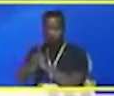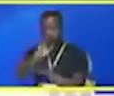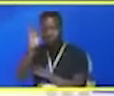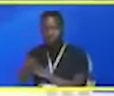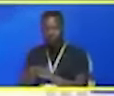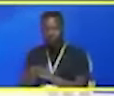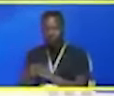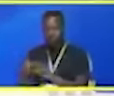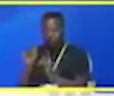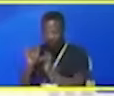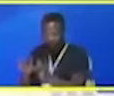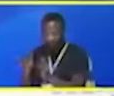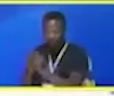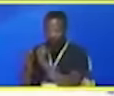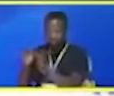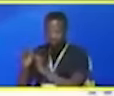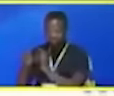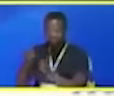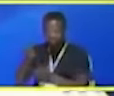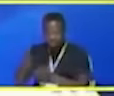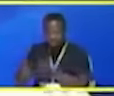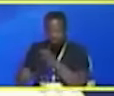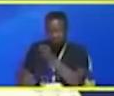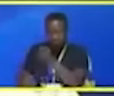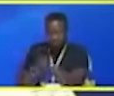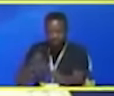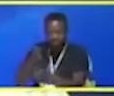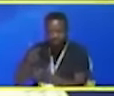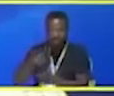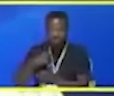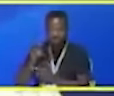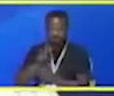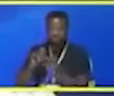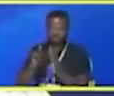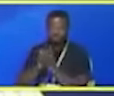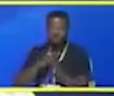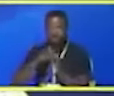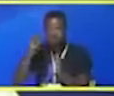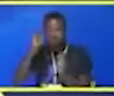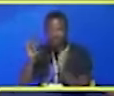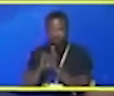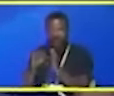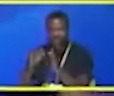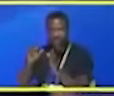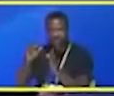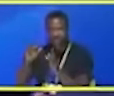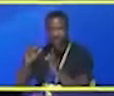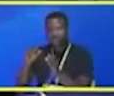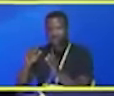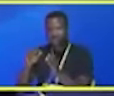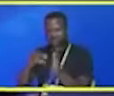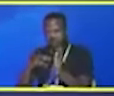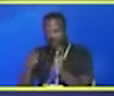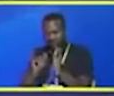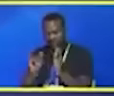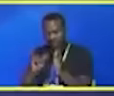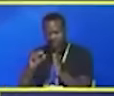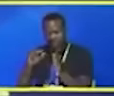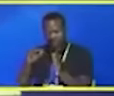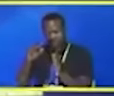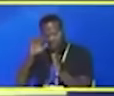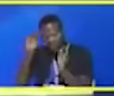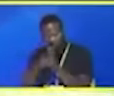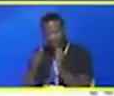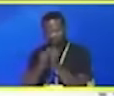stayed with God. There are many people who have a semblance of power, and I'm not downplaying it. But hear